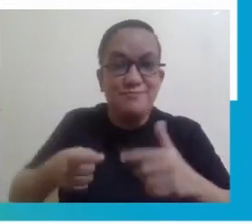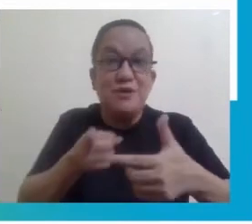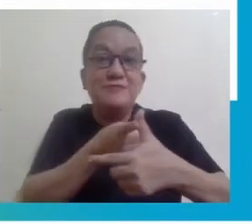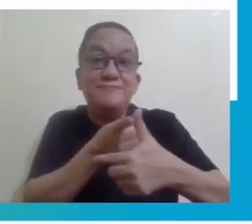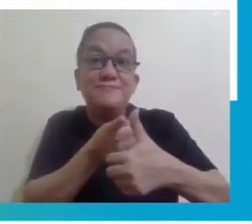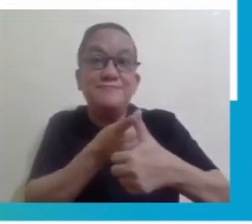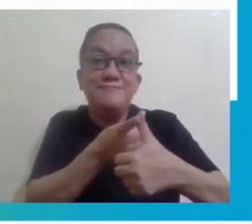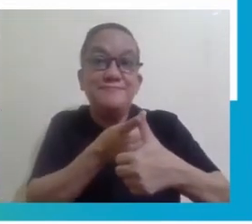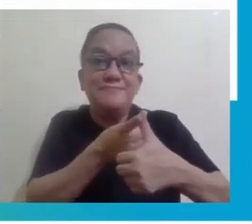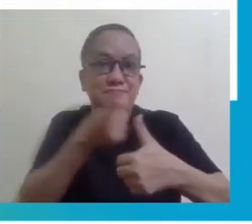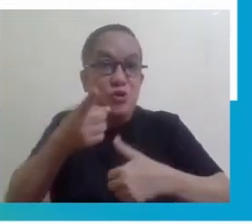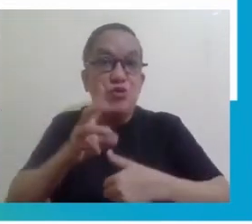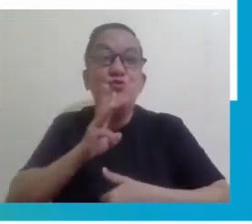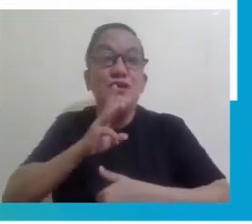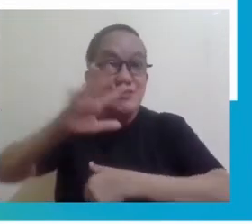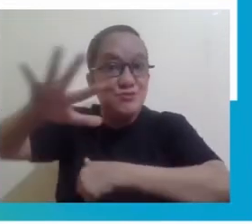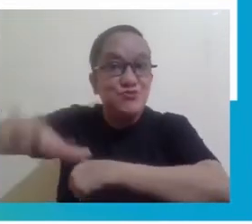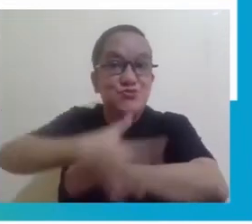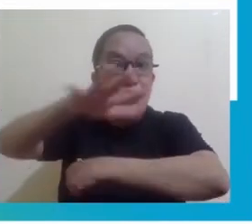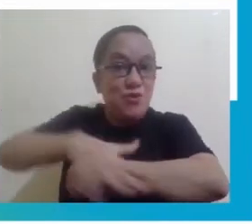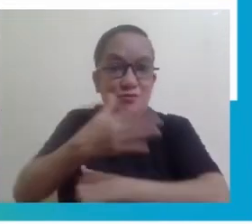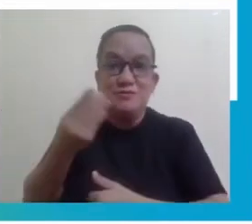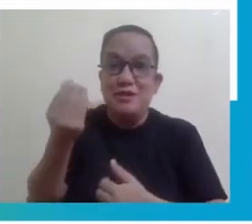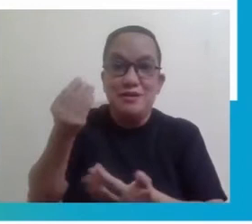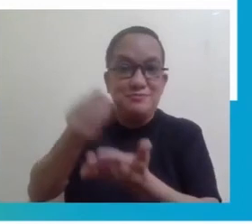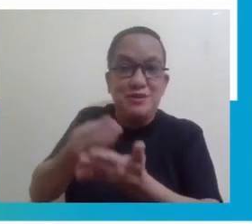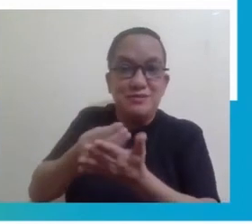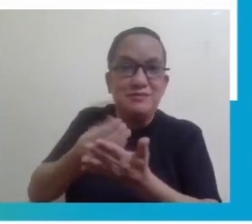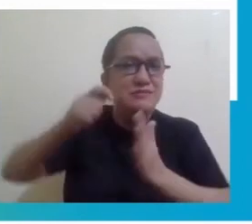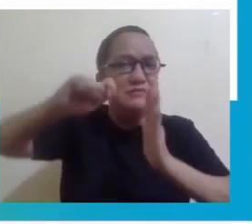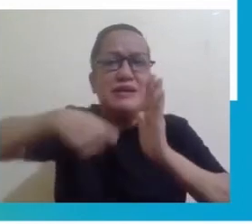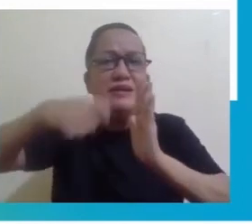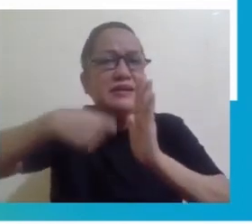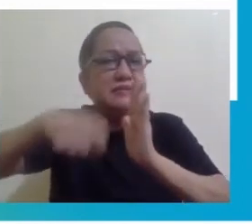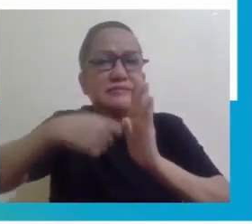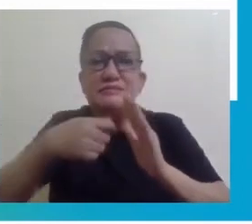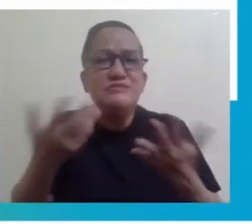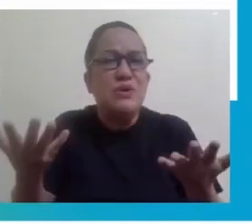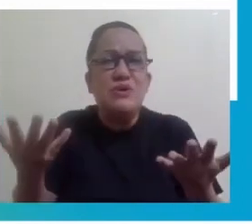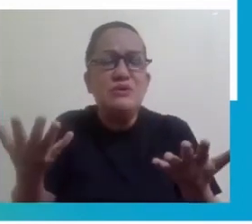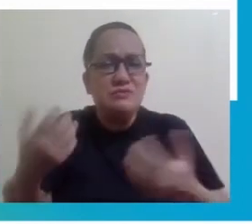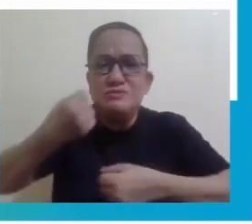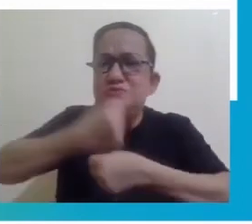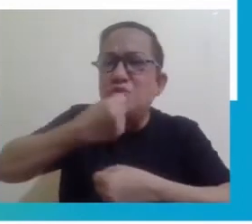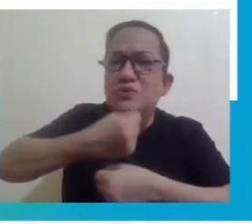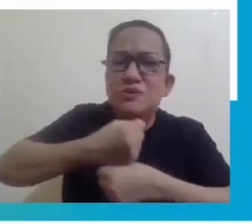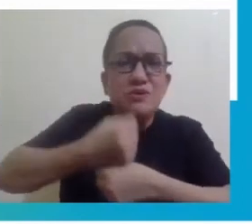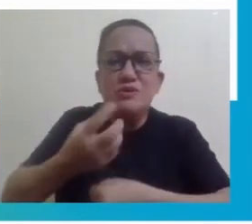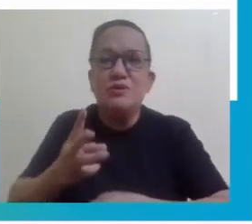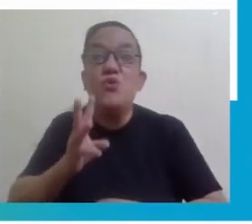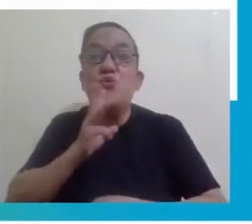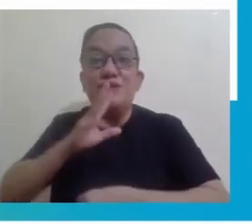economy programs, our action plan for healthy oceans and sustainable blue economies aims to expand our financing for